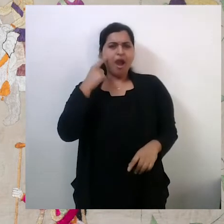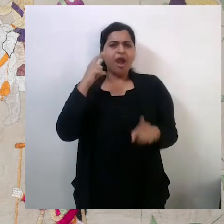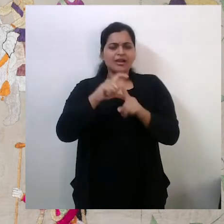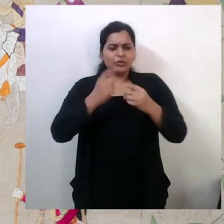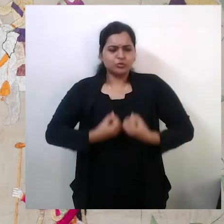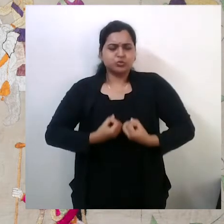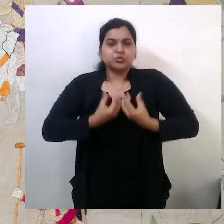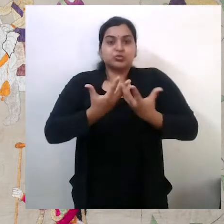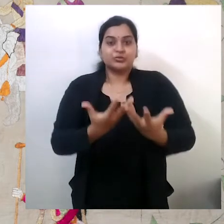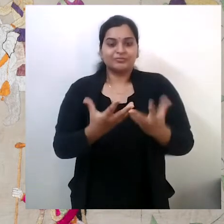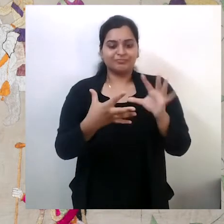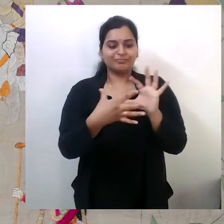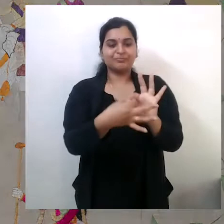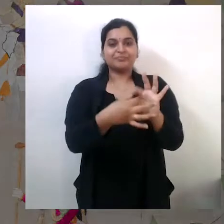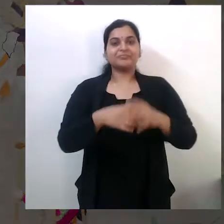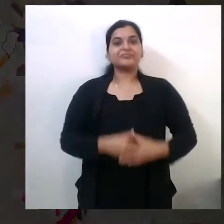identities.